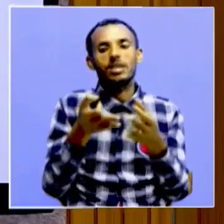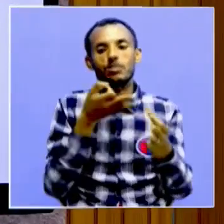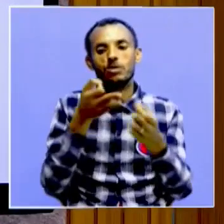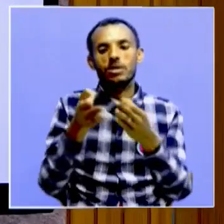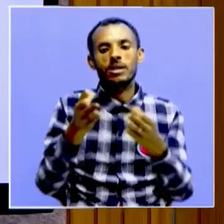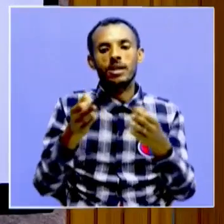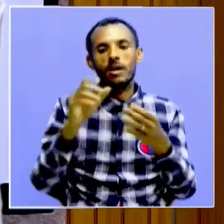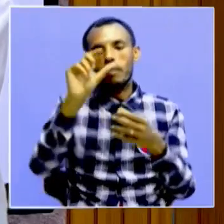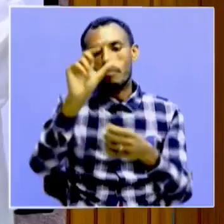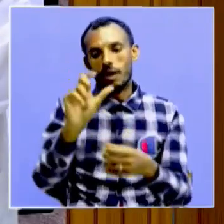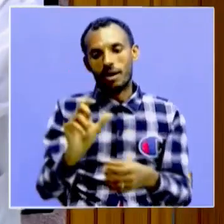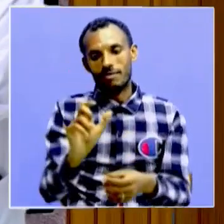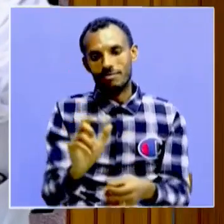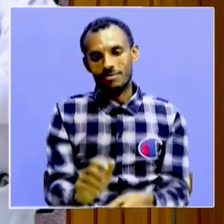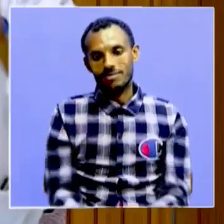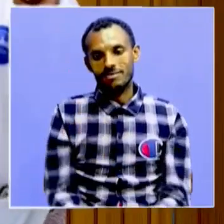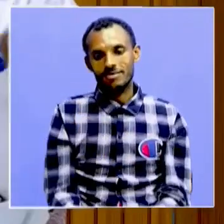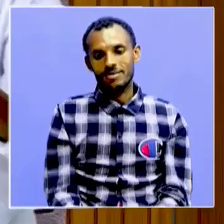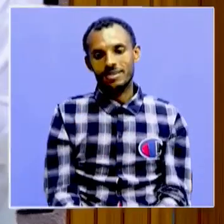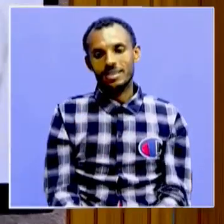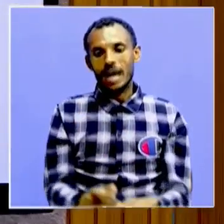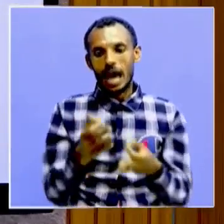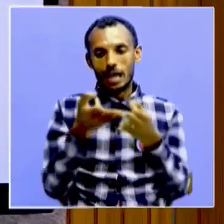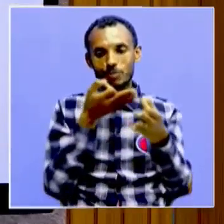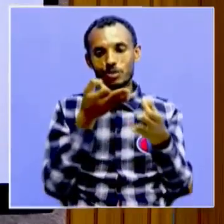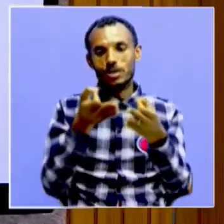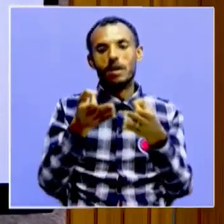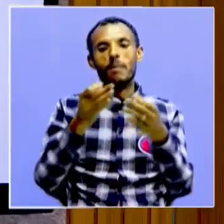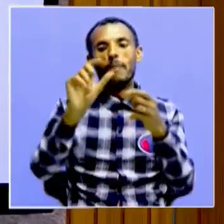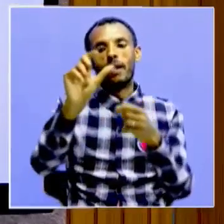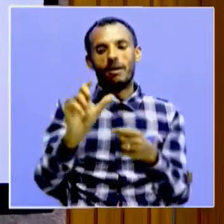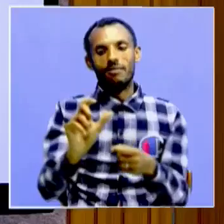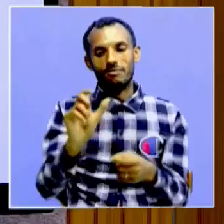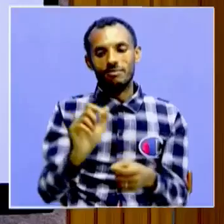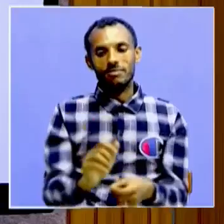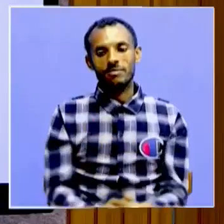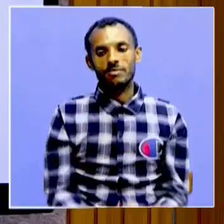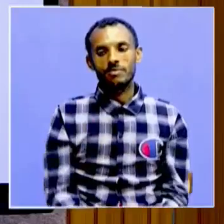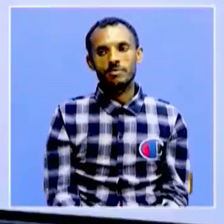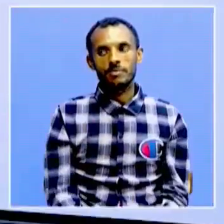expository paragraph. Yeah? Expository paragraph.